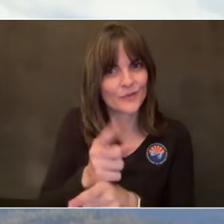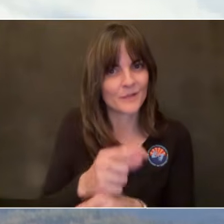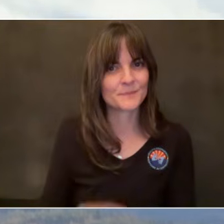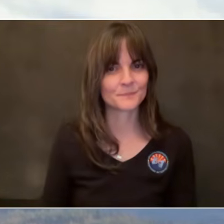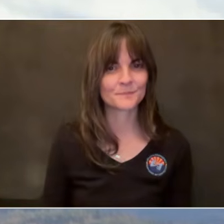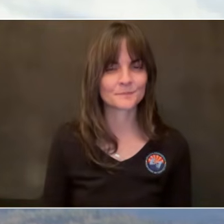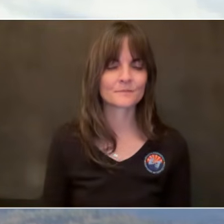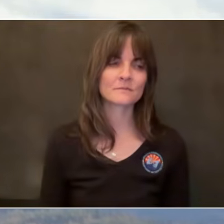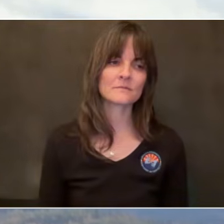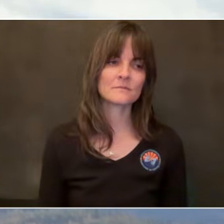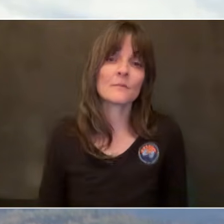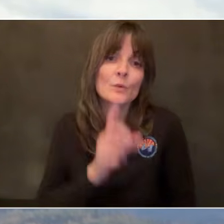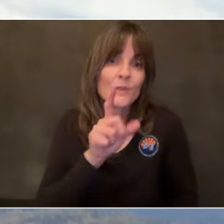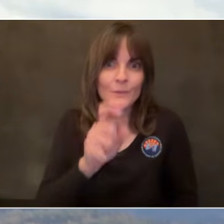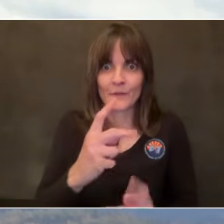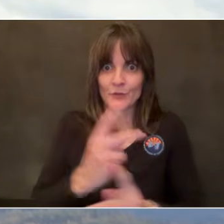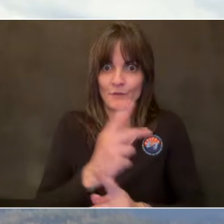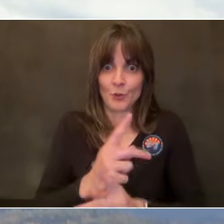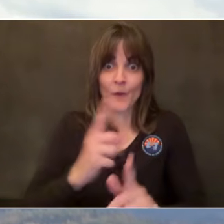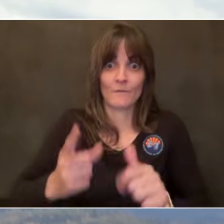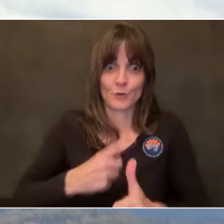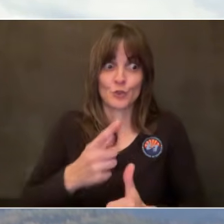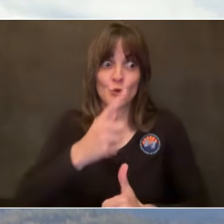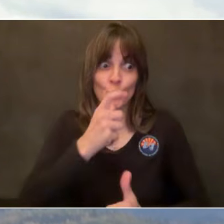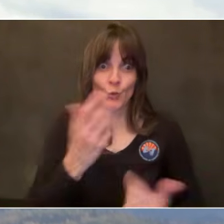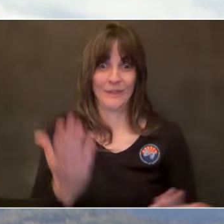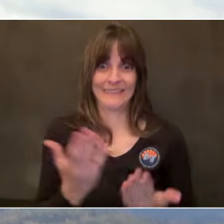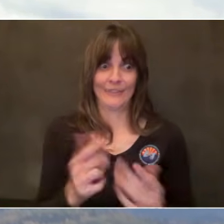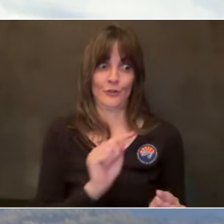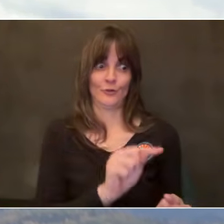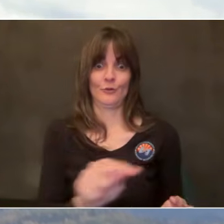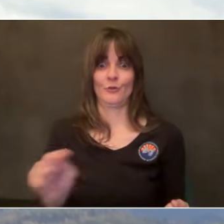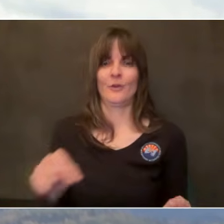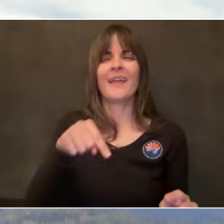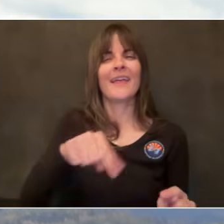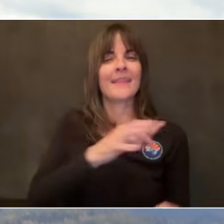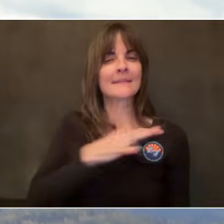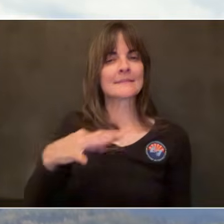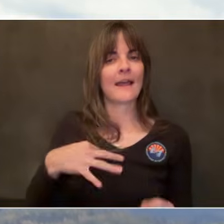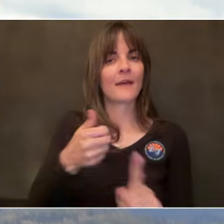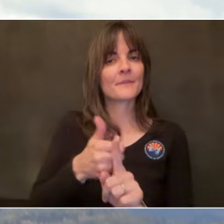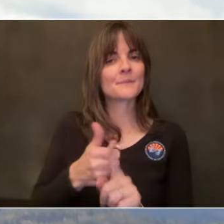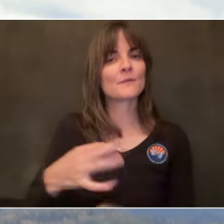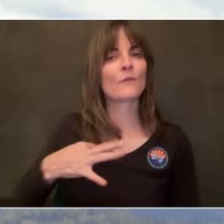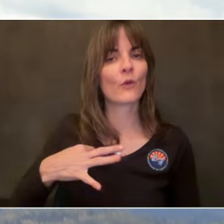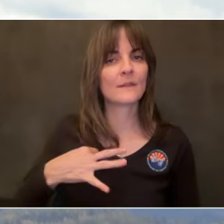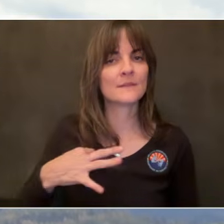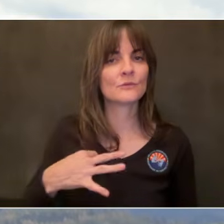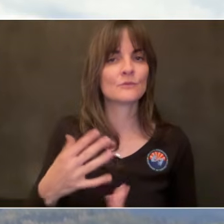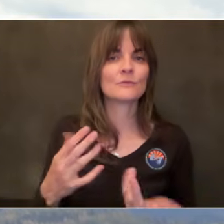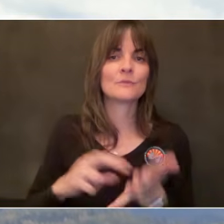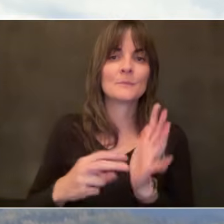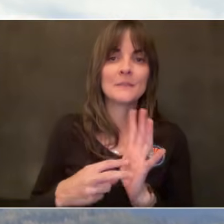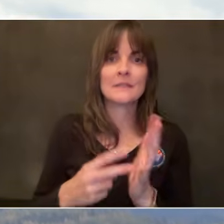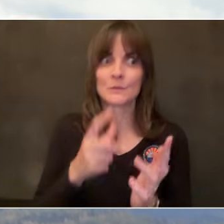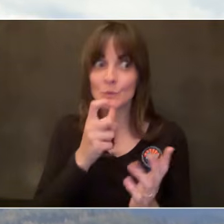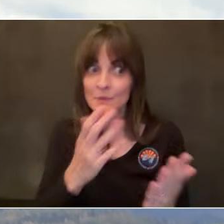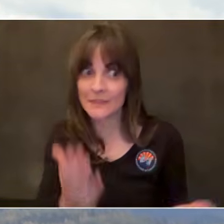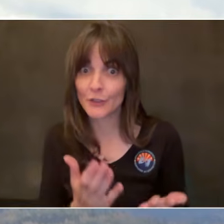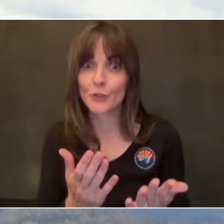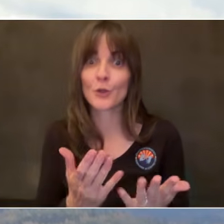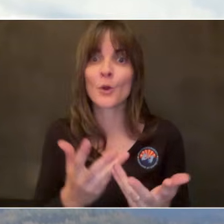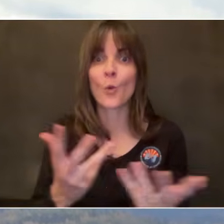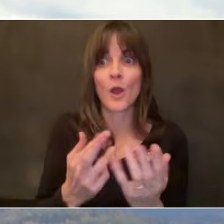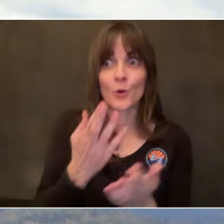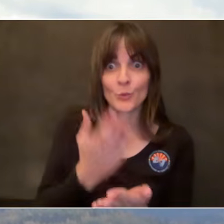out who is actually here, since most of it's a volunteer staff, and then what supporting resources